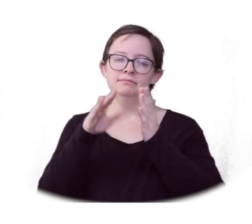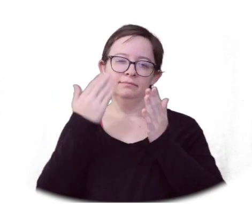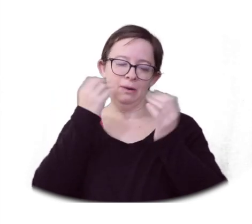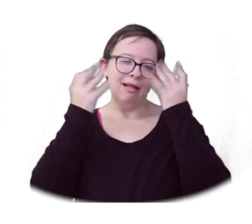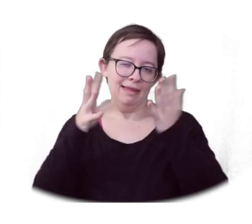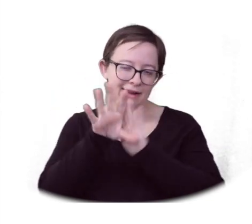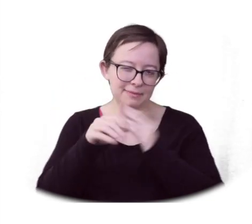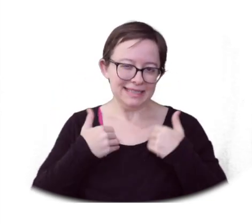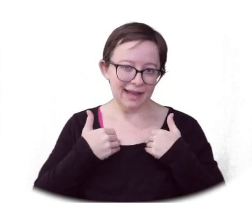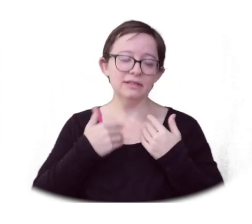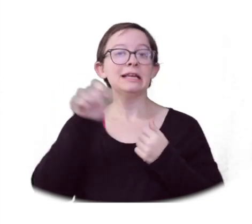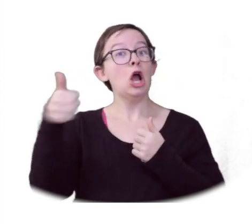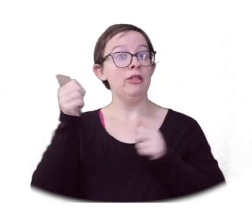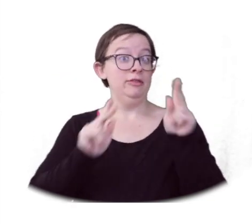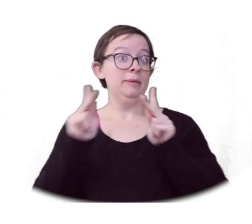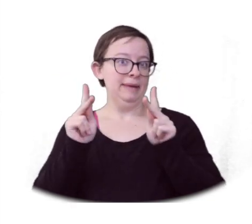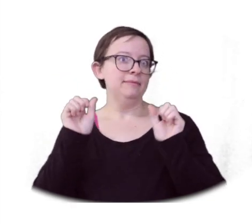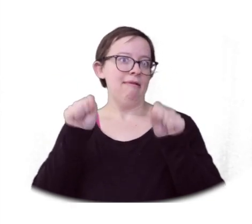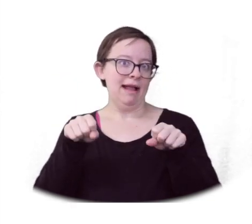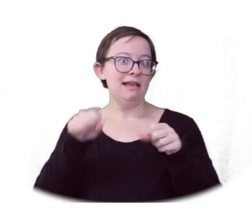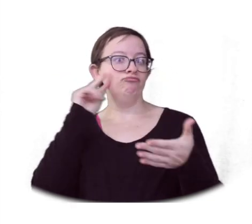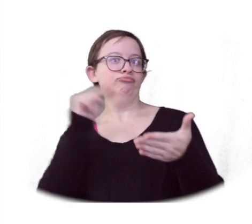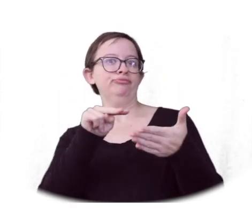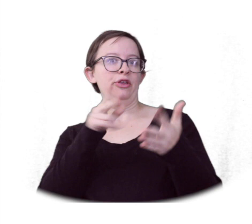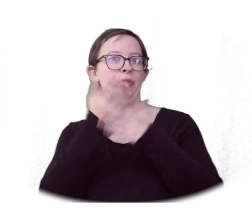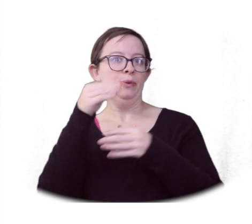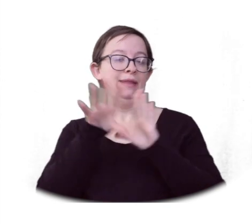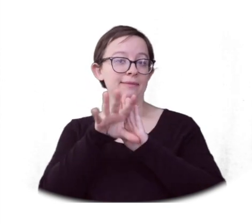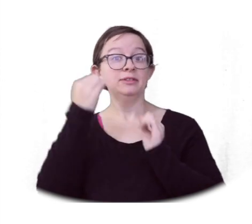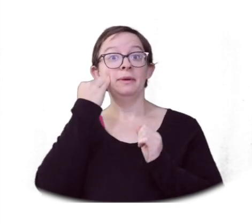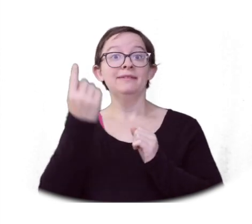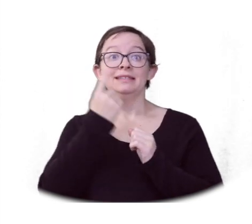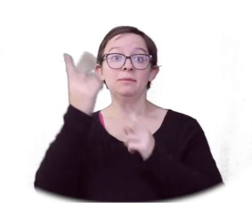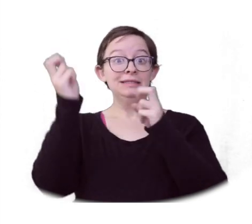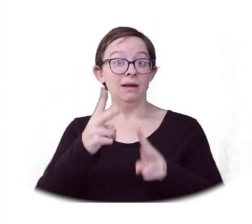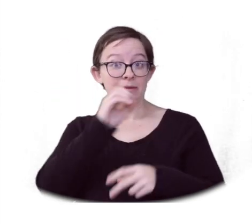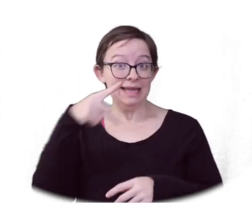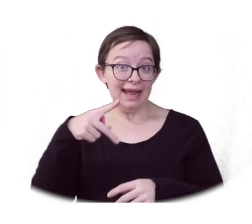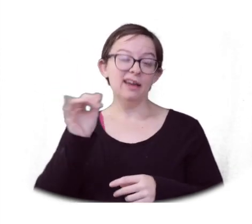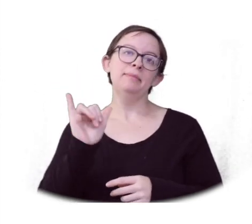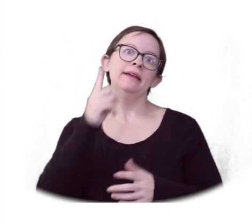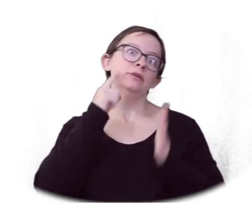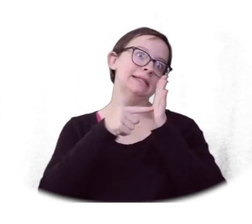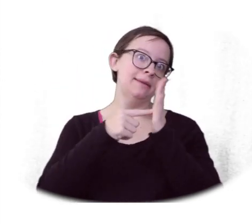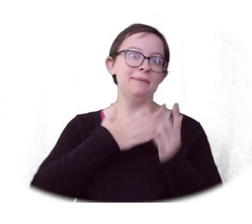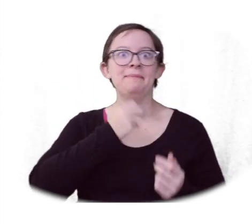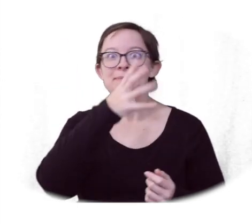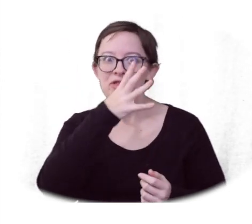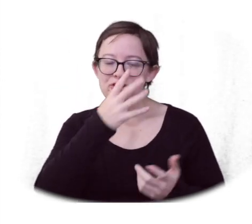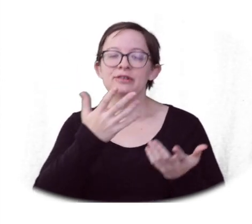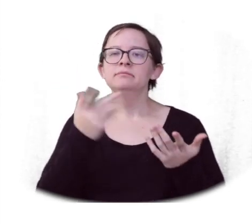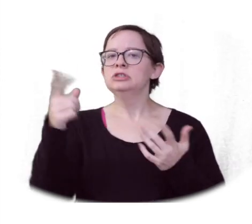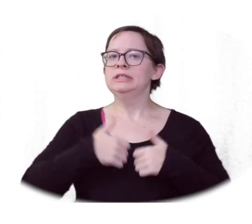this camera, and a lot of cameras actually nowadays, is you can have other people be able to watch them. So if somebody is downloading the app, like let's